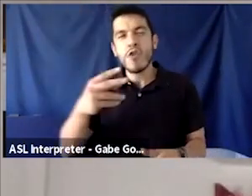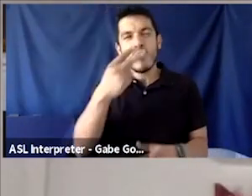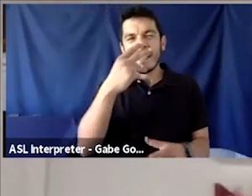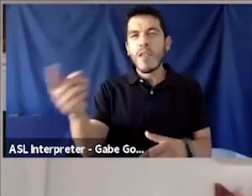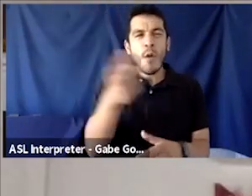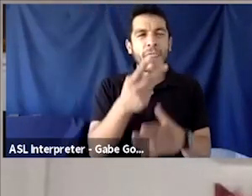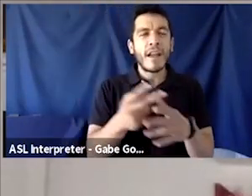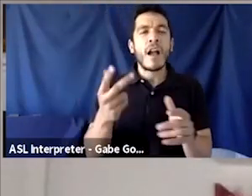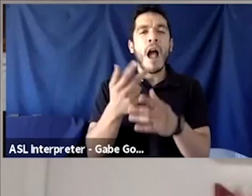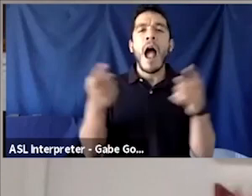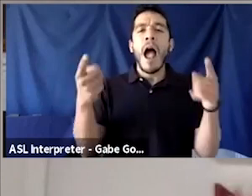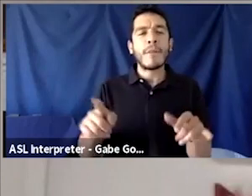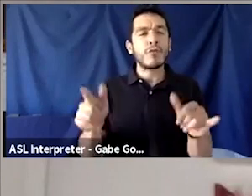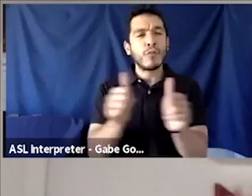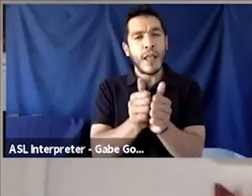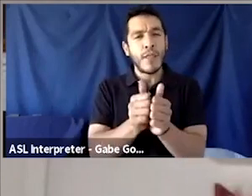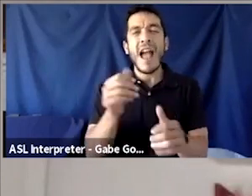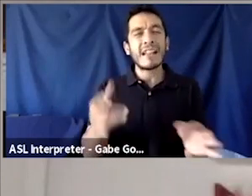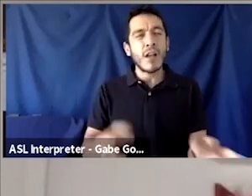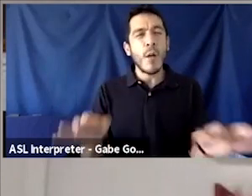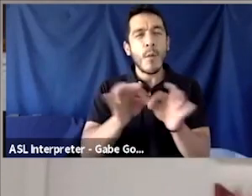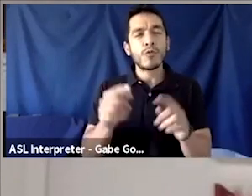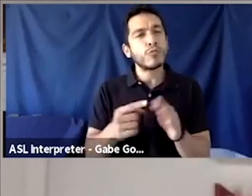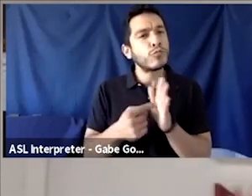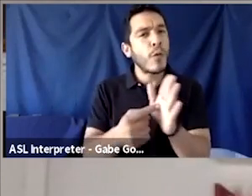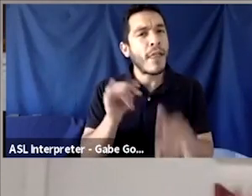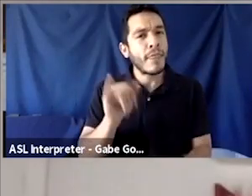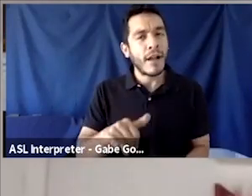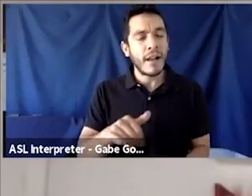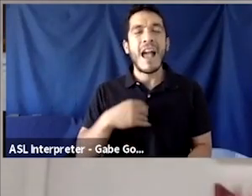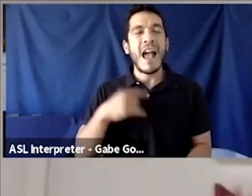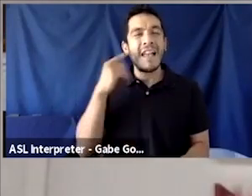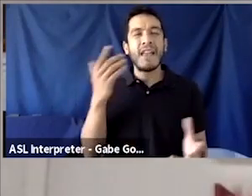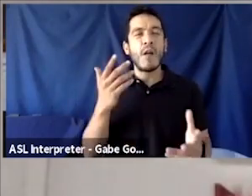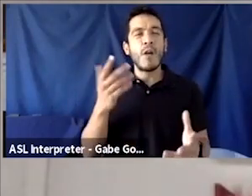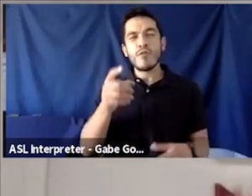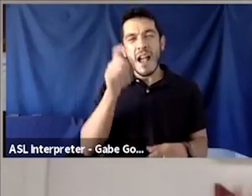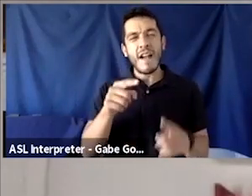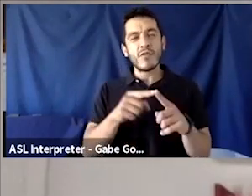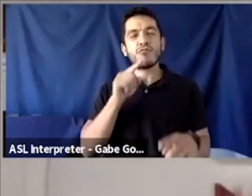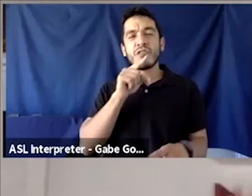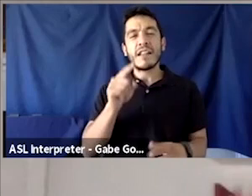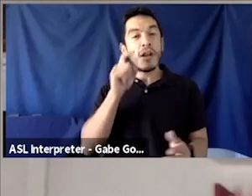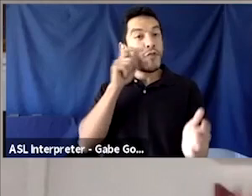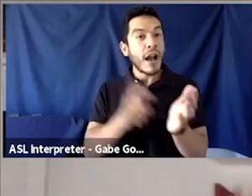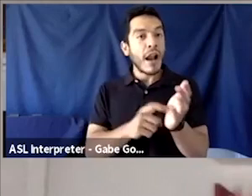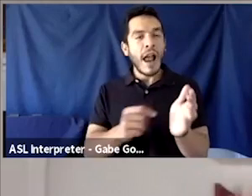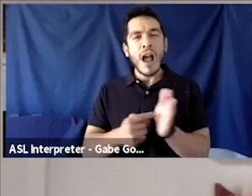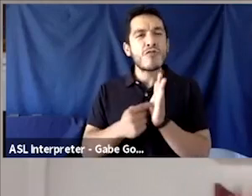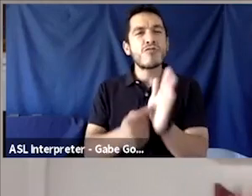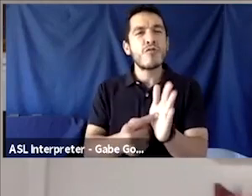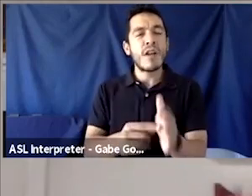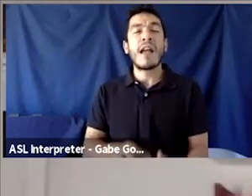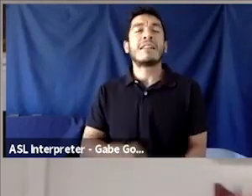it's important to prioritize that. And I think when it comes to saying that, you have to stand in your ground and recognize and show, especially when it